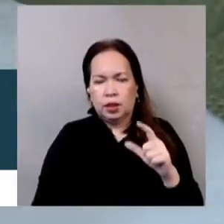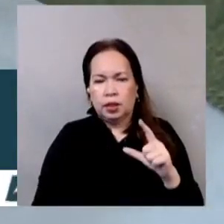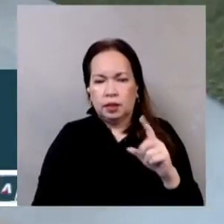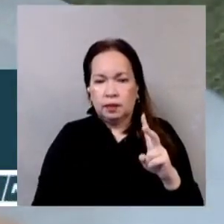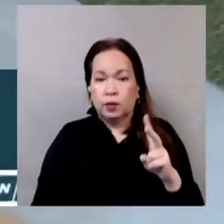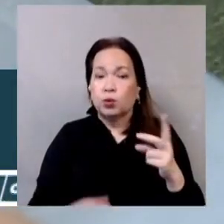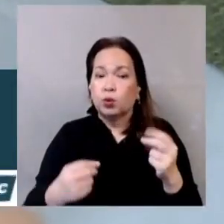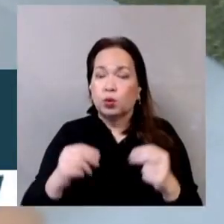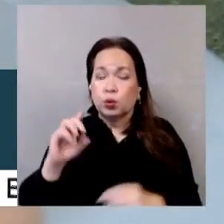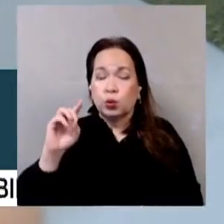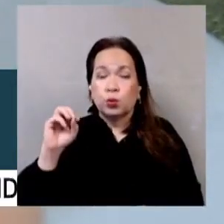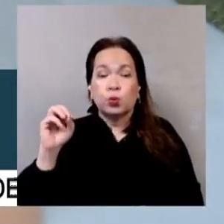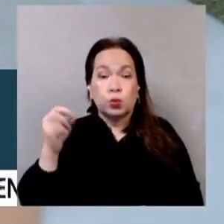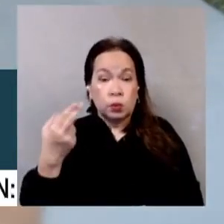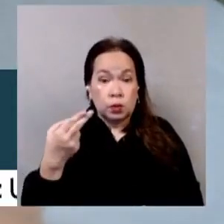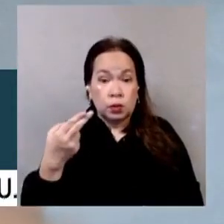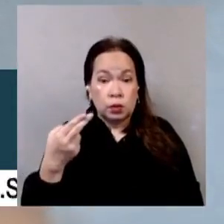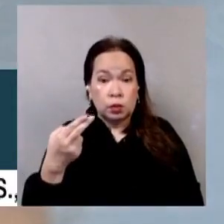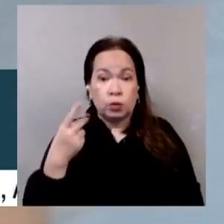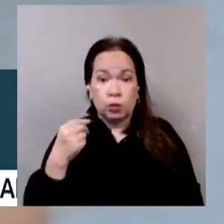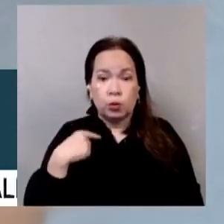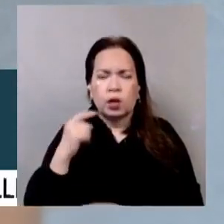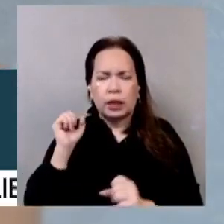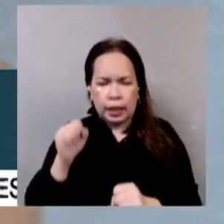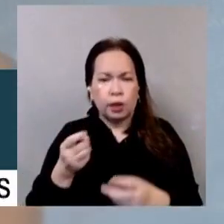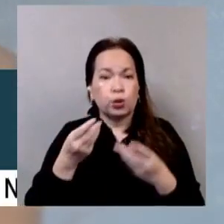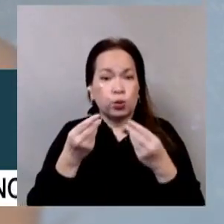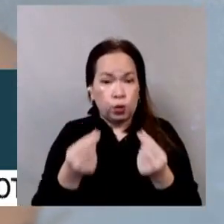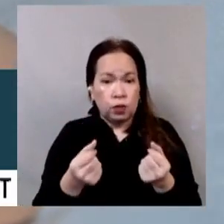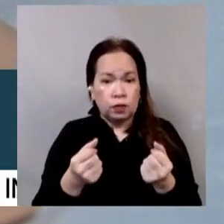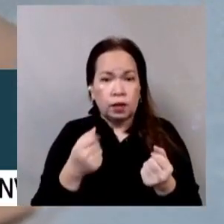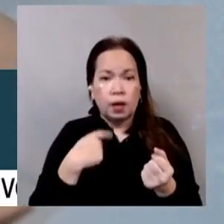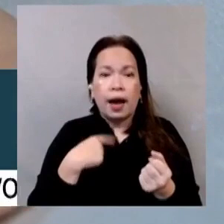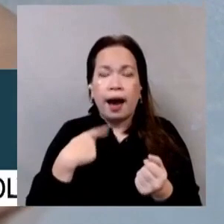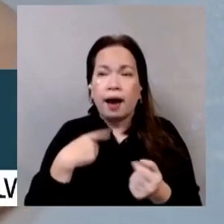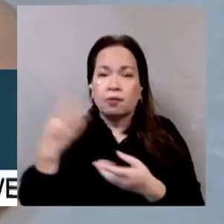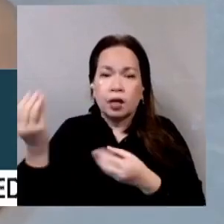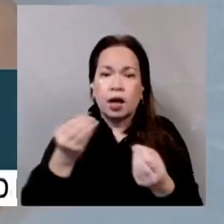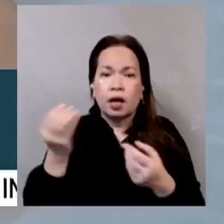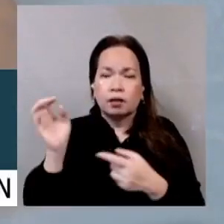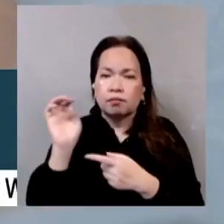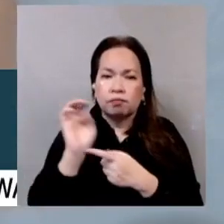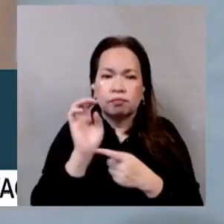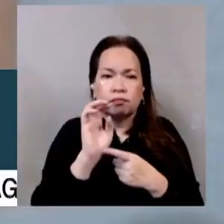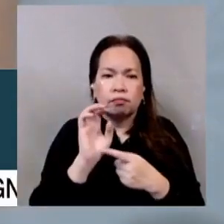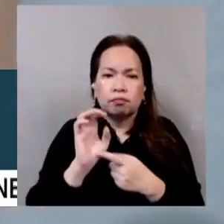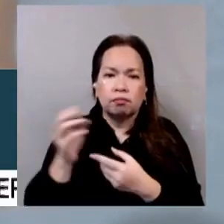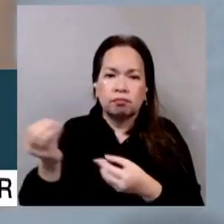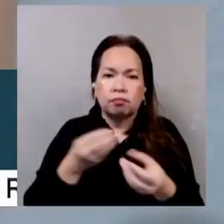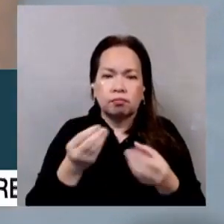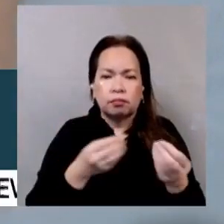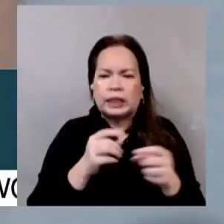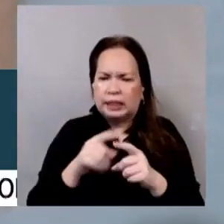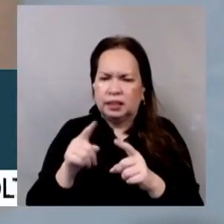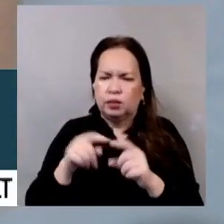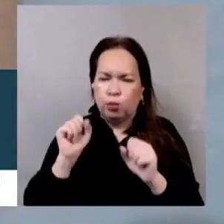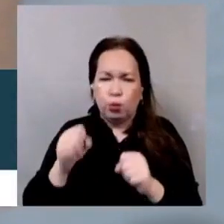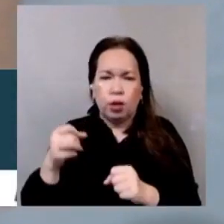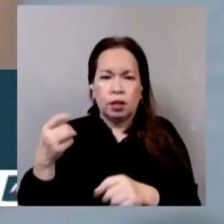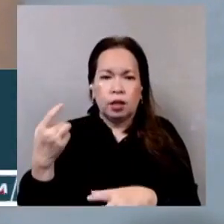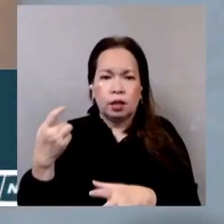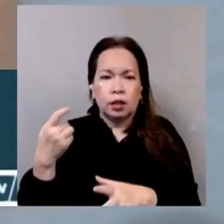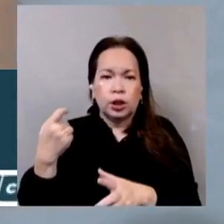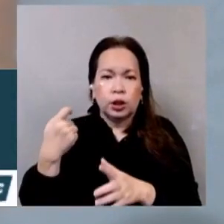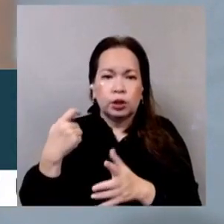madali nila itong solusyonan dahil nakakakuha sila ng mga stocks sa iba-ibang mga treatment hubs. No? So ganun ang ginagawa